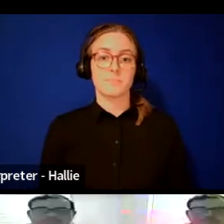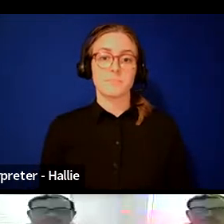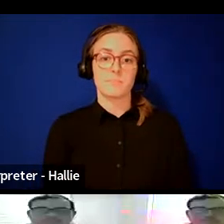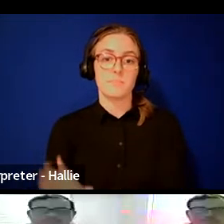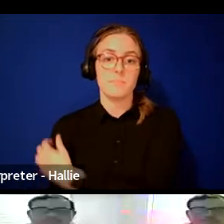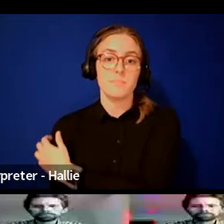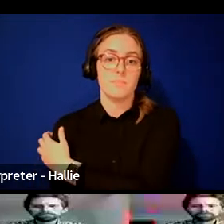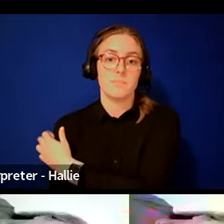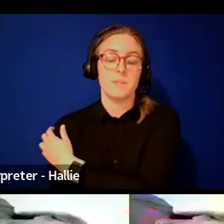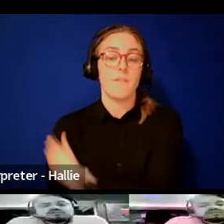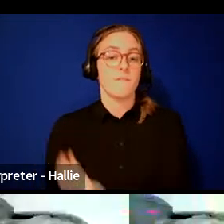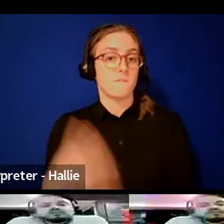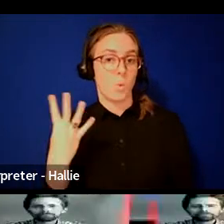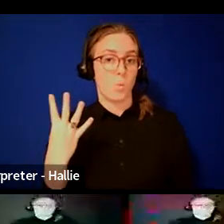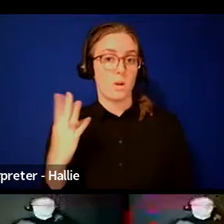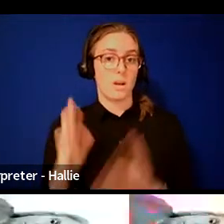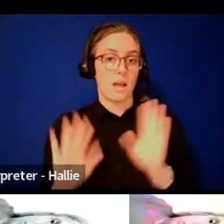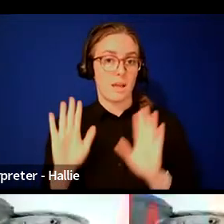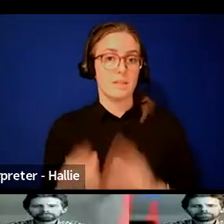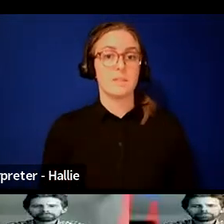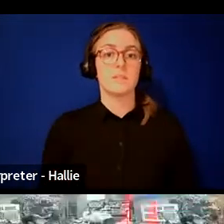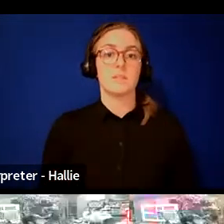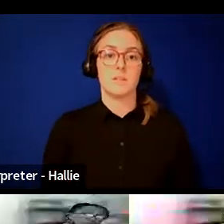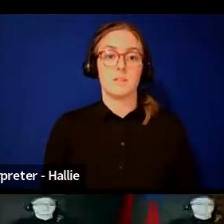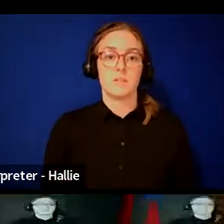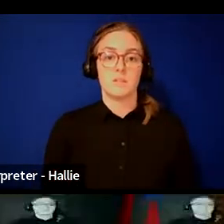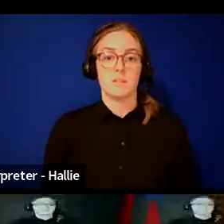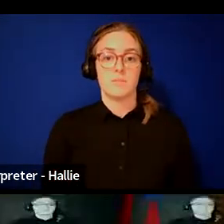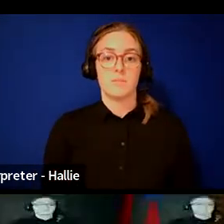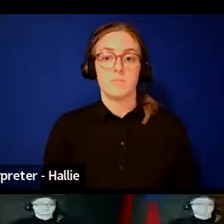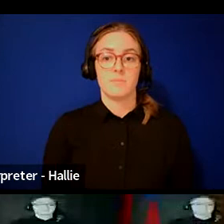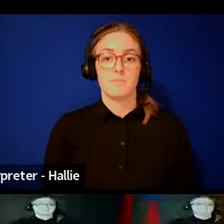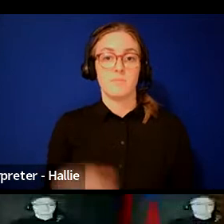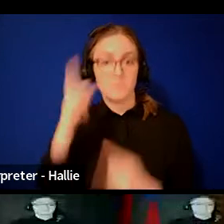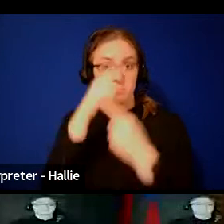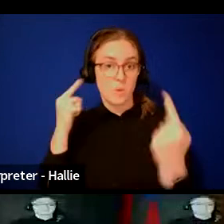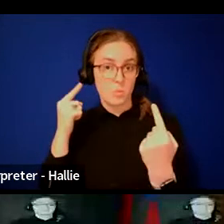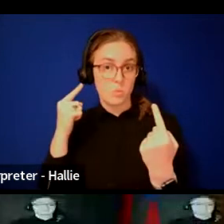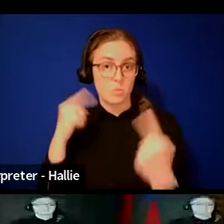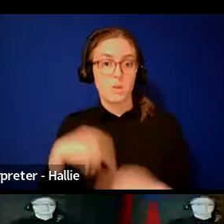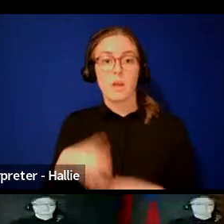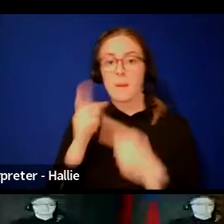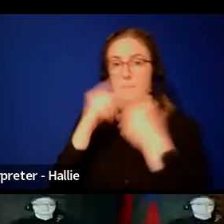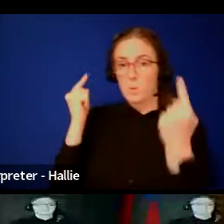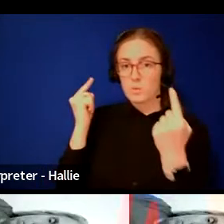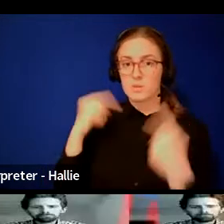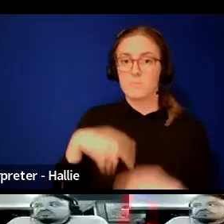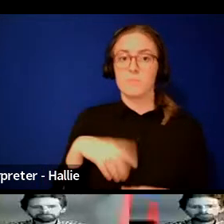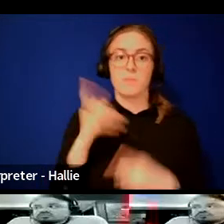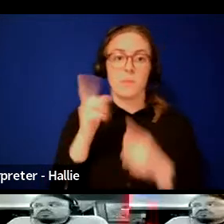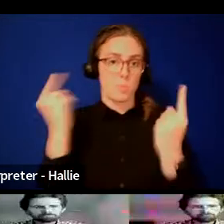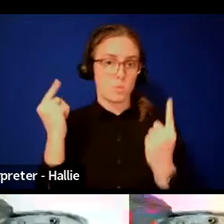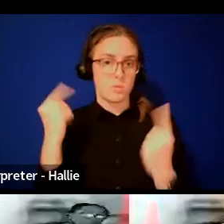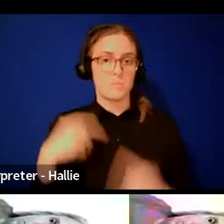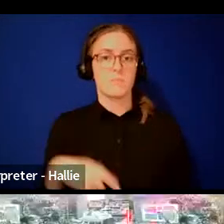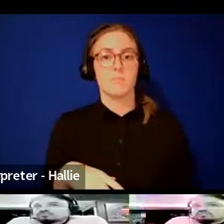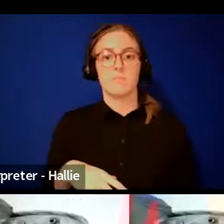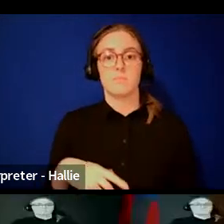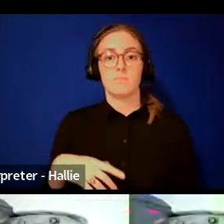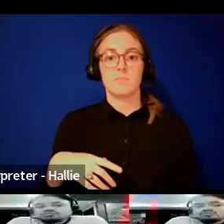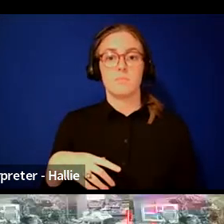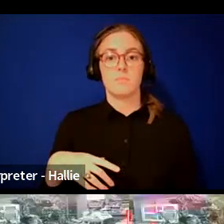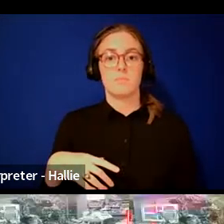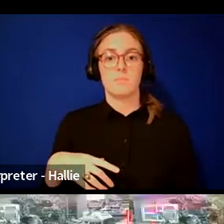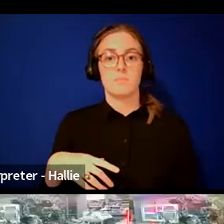That was 4 ayes. Those opposed? Opposed. Opposed.